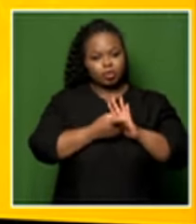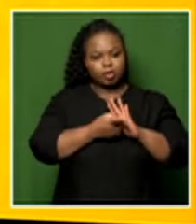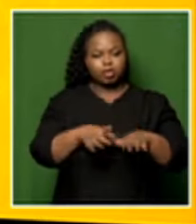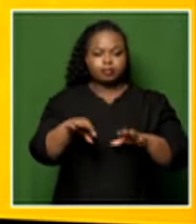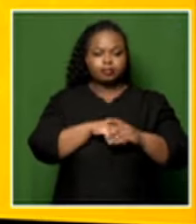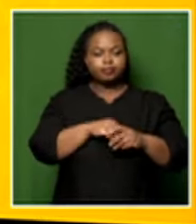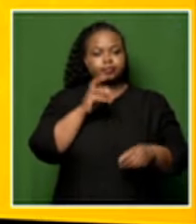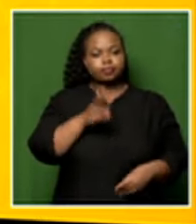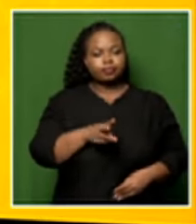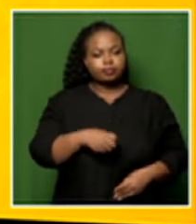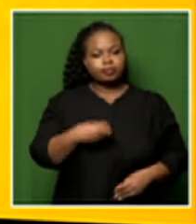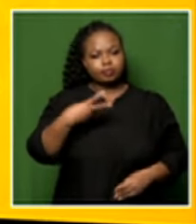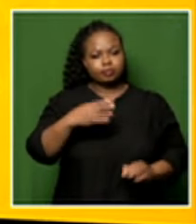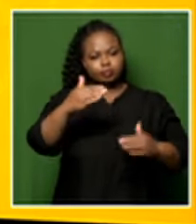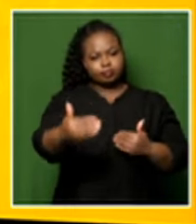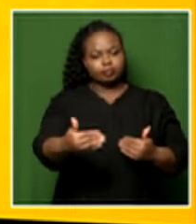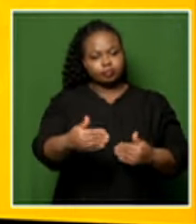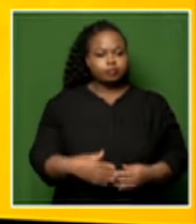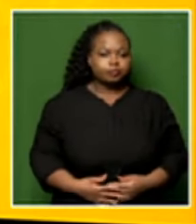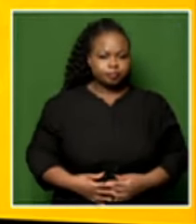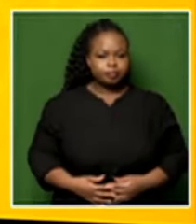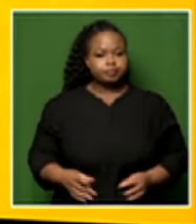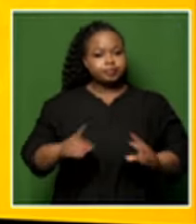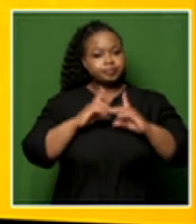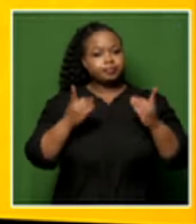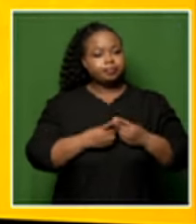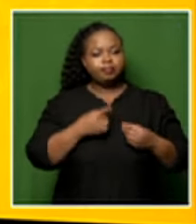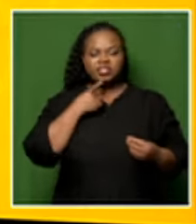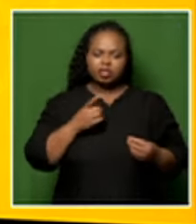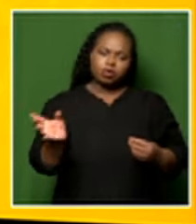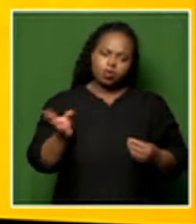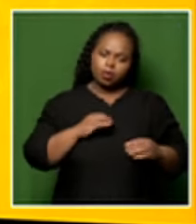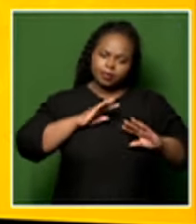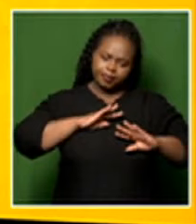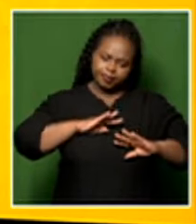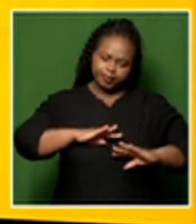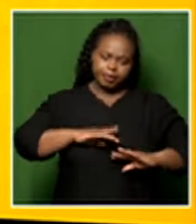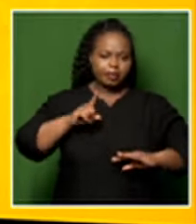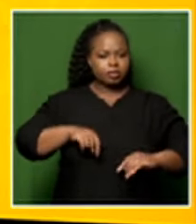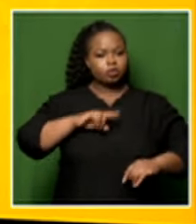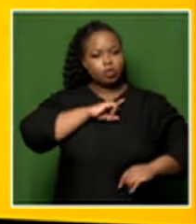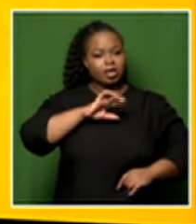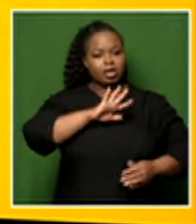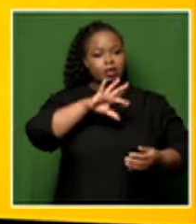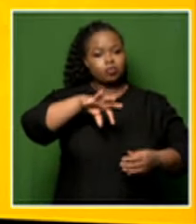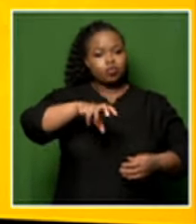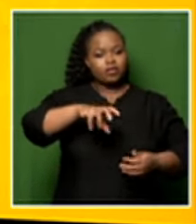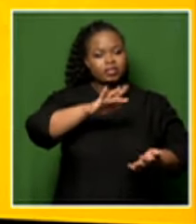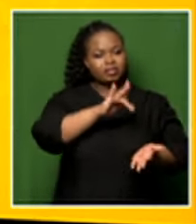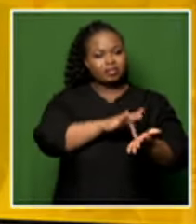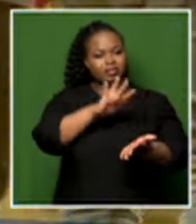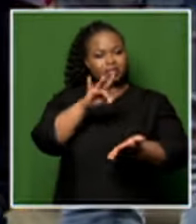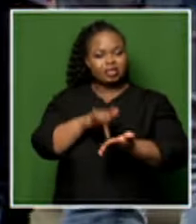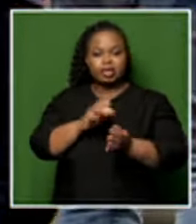be accommodated in the second phase of the rollout. The department has called for calm as vaccination centres in the province